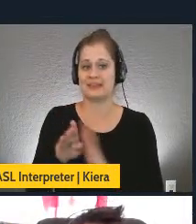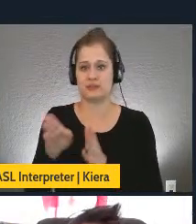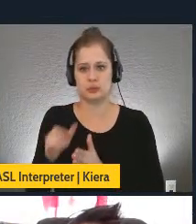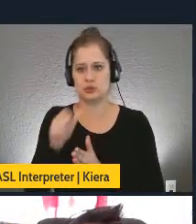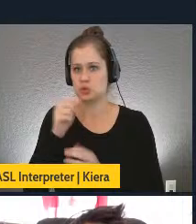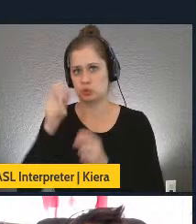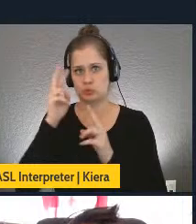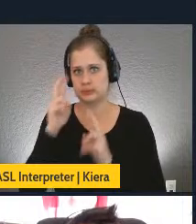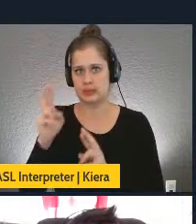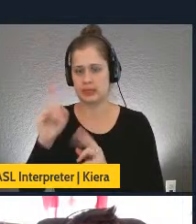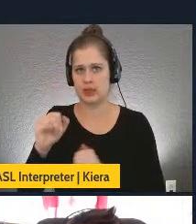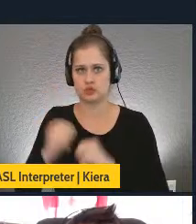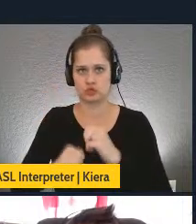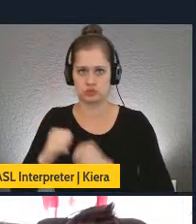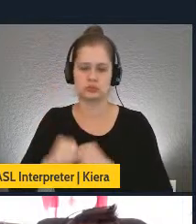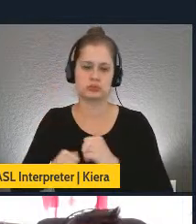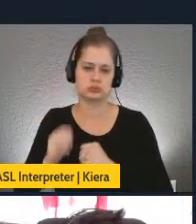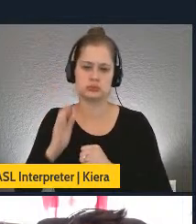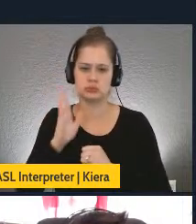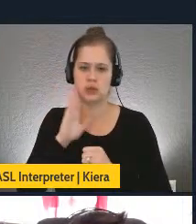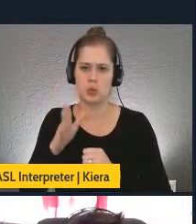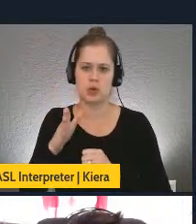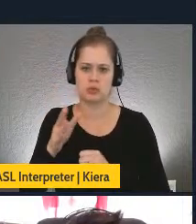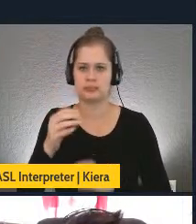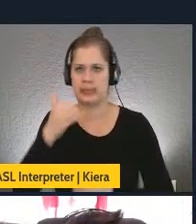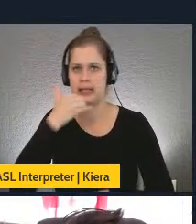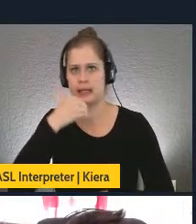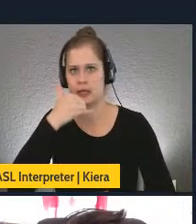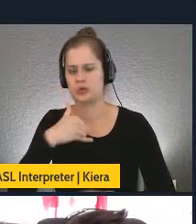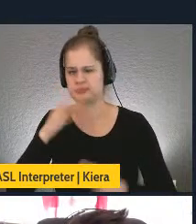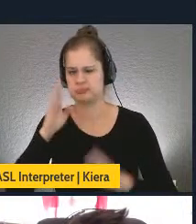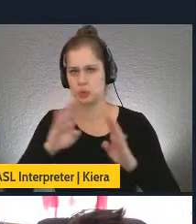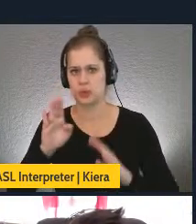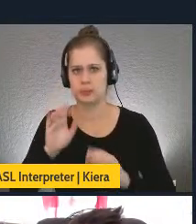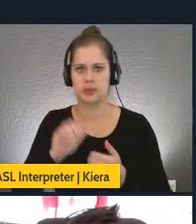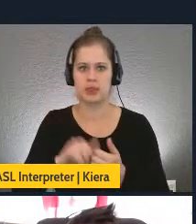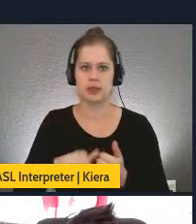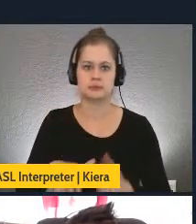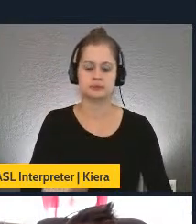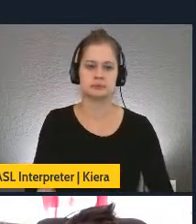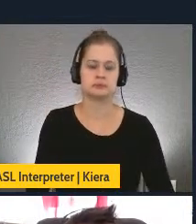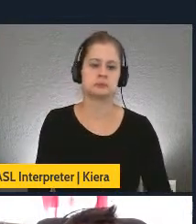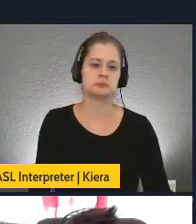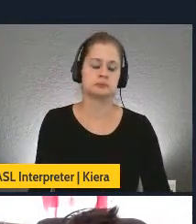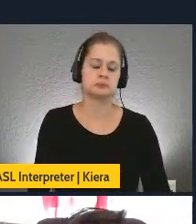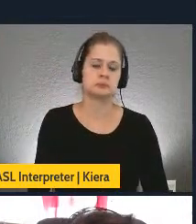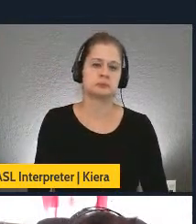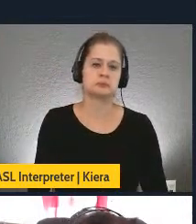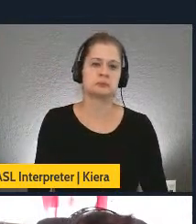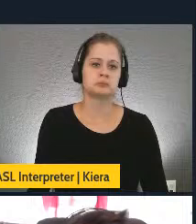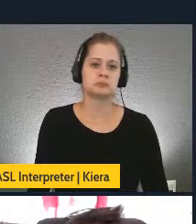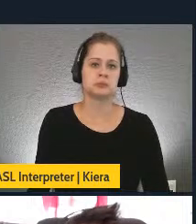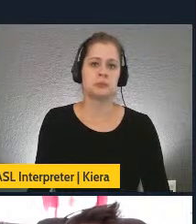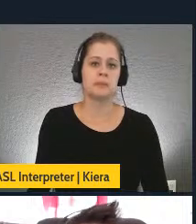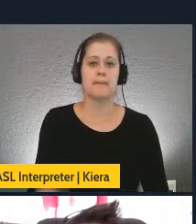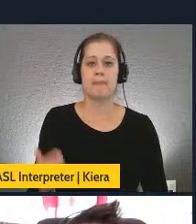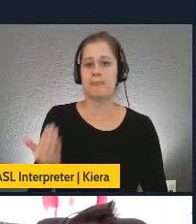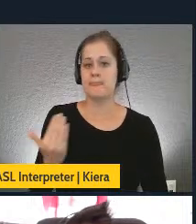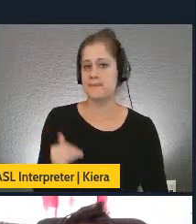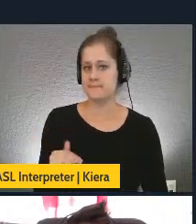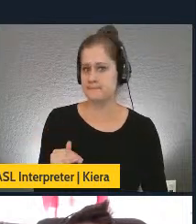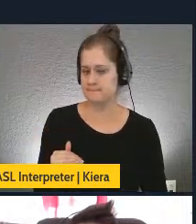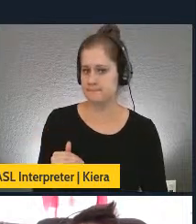structure, they at least get an error, so they know about it. And so the platform team of your